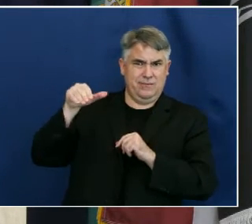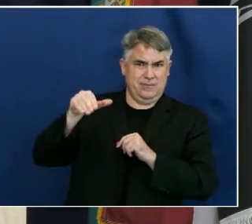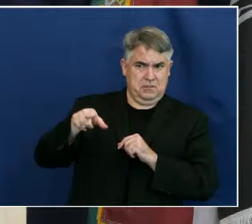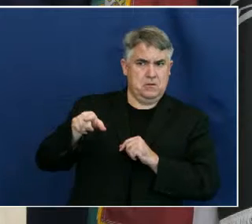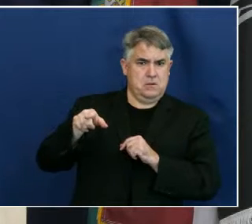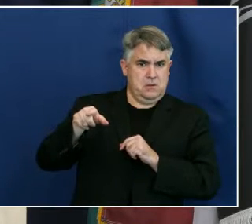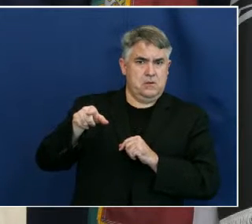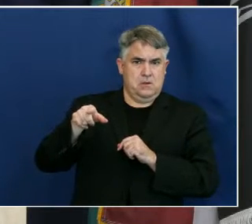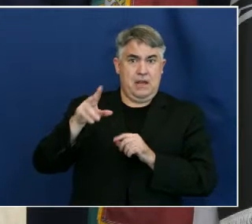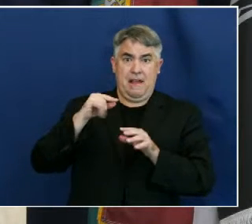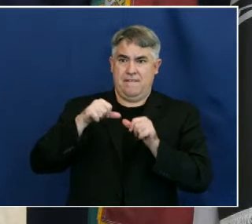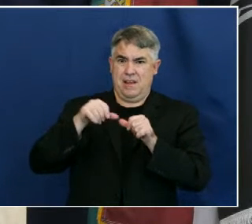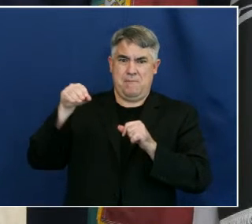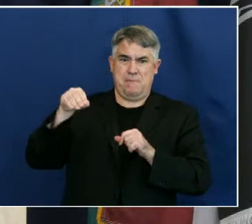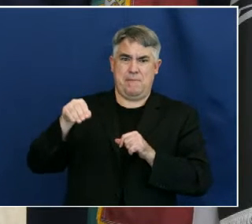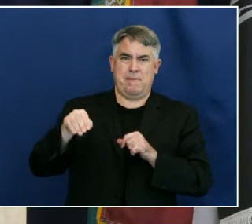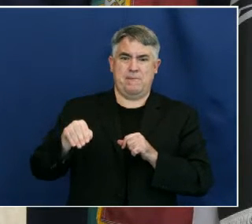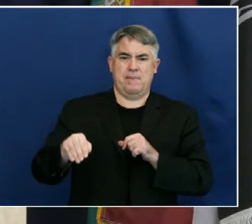tier and